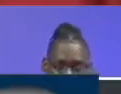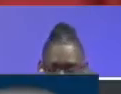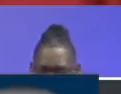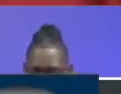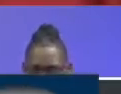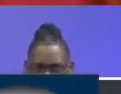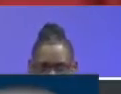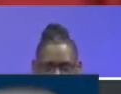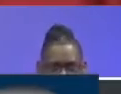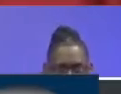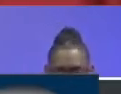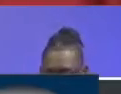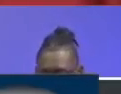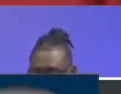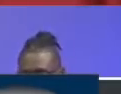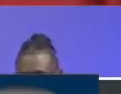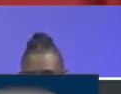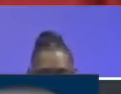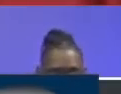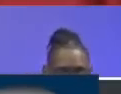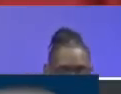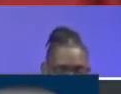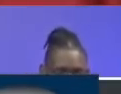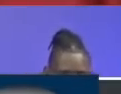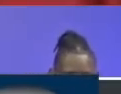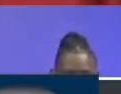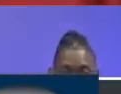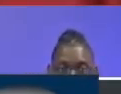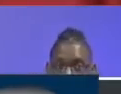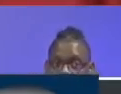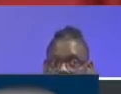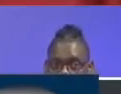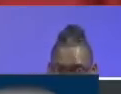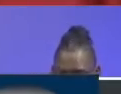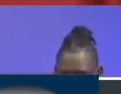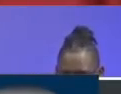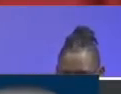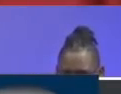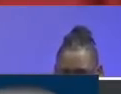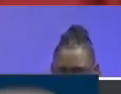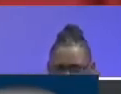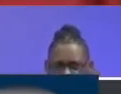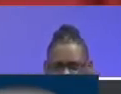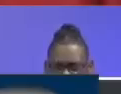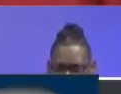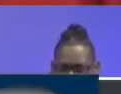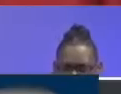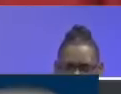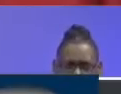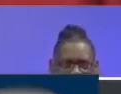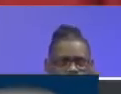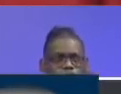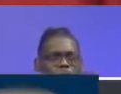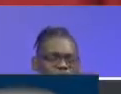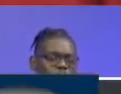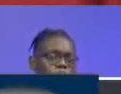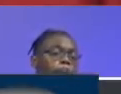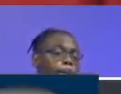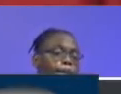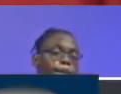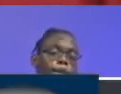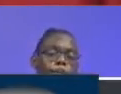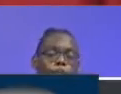disease. And that's why our courts, up to the Court of Appeal, etc., have upheld the constitutionality of our